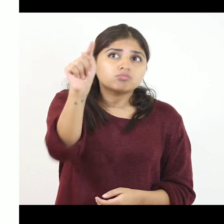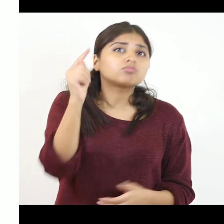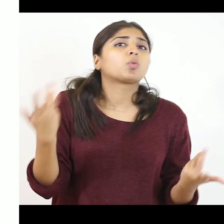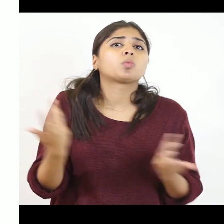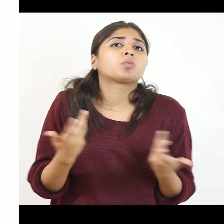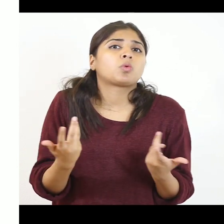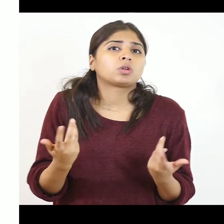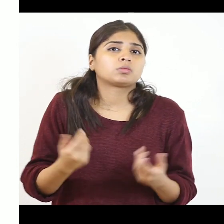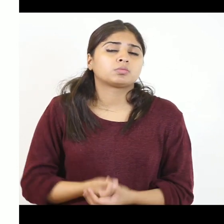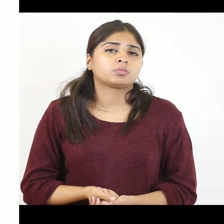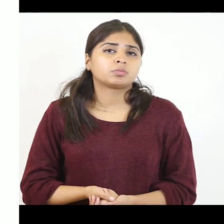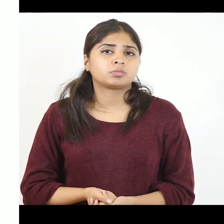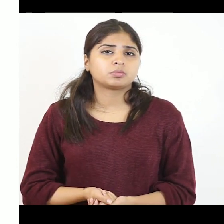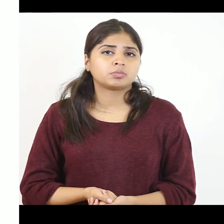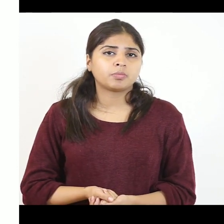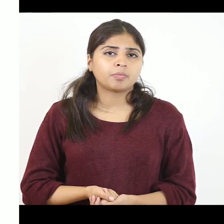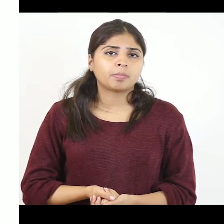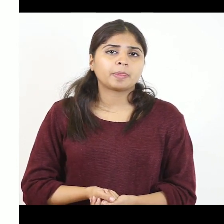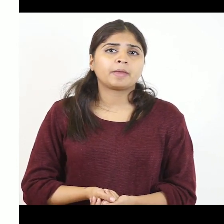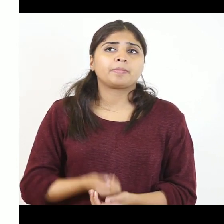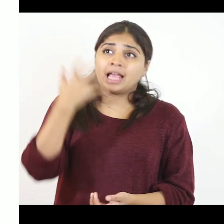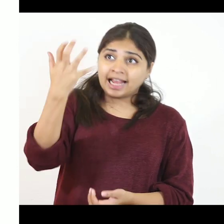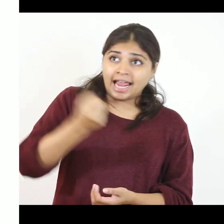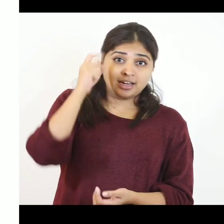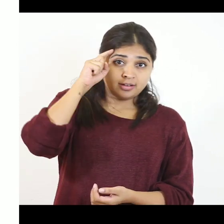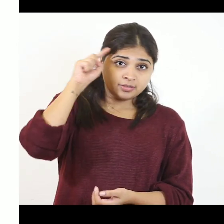Achieve targets and deadlines of work.